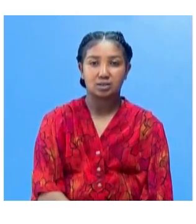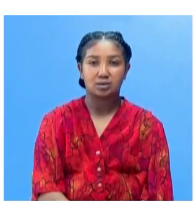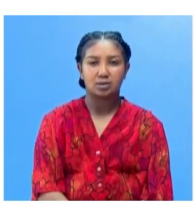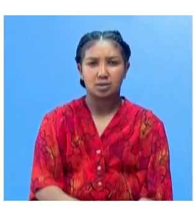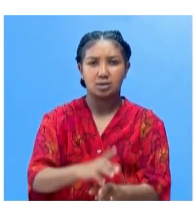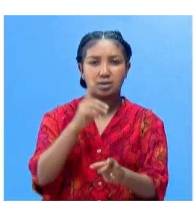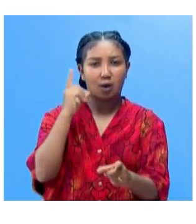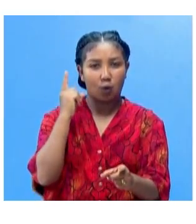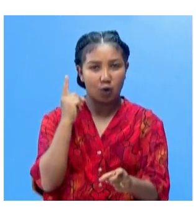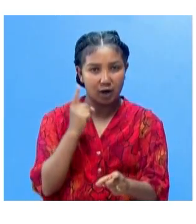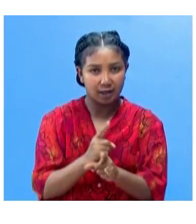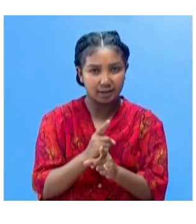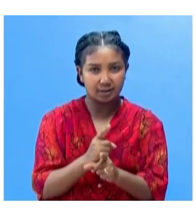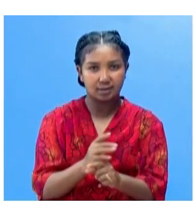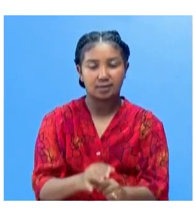the correct